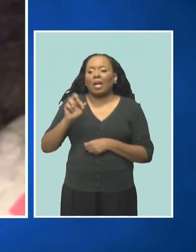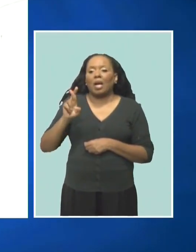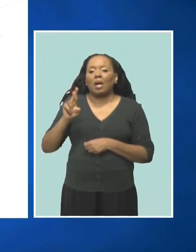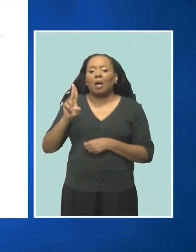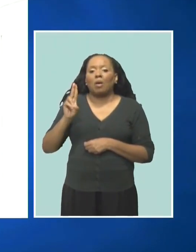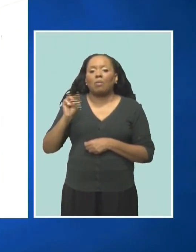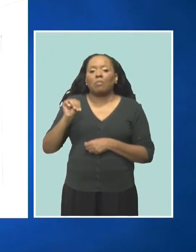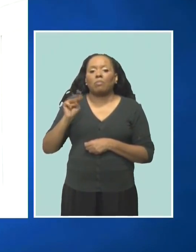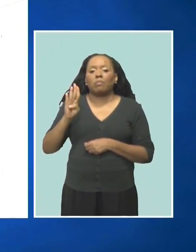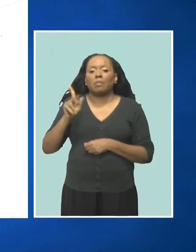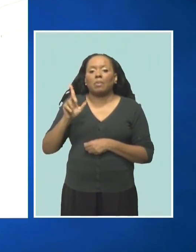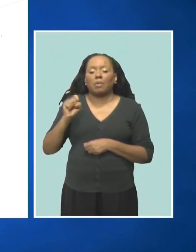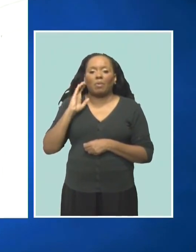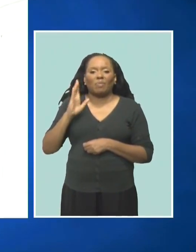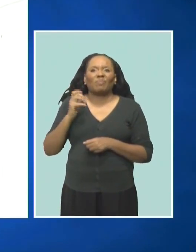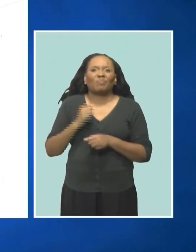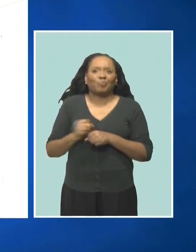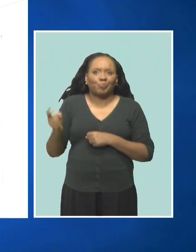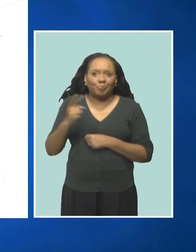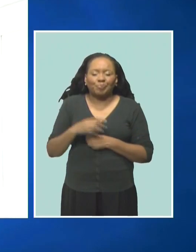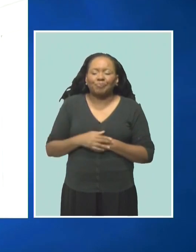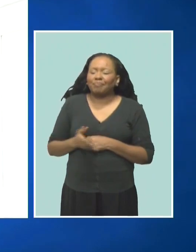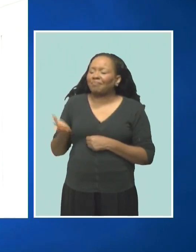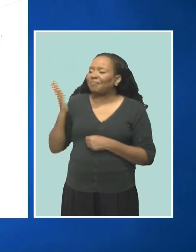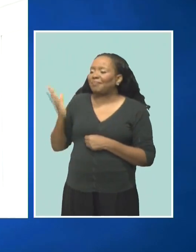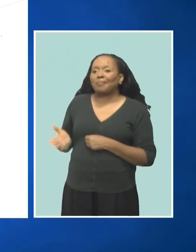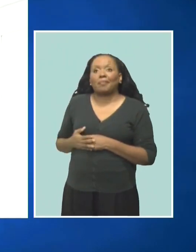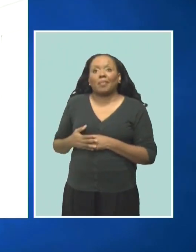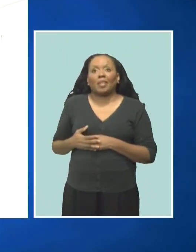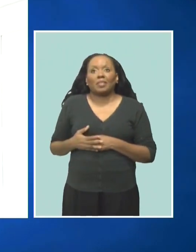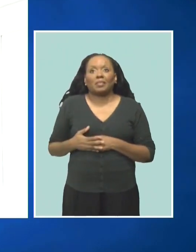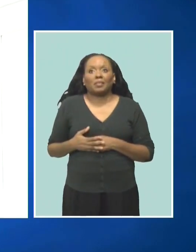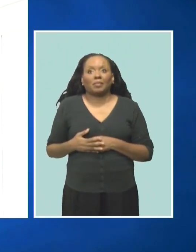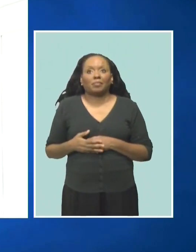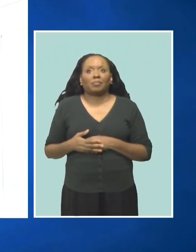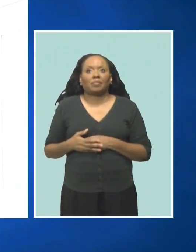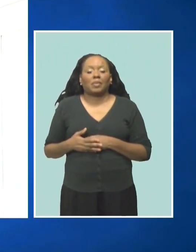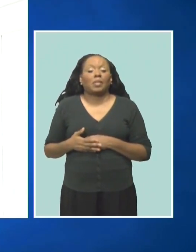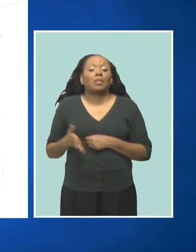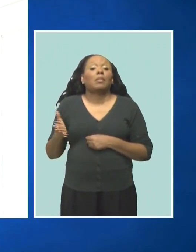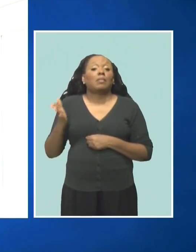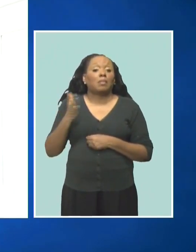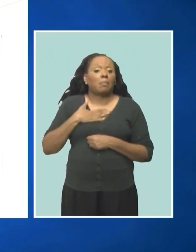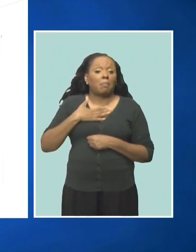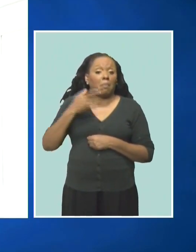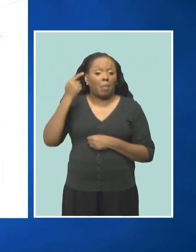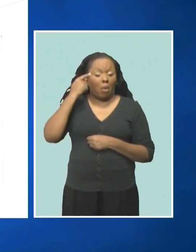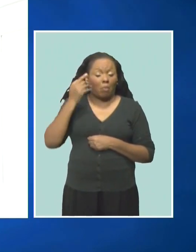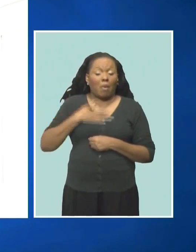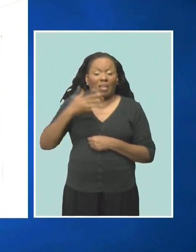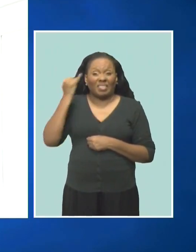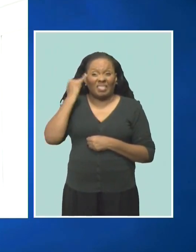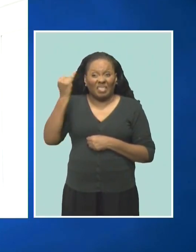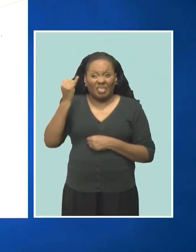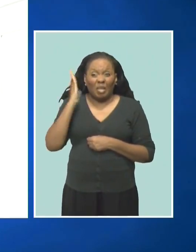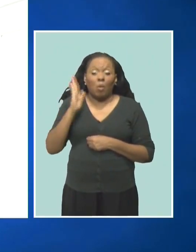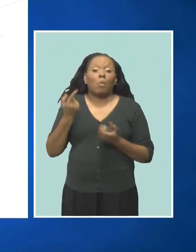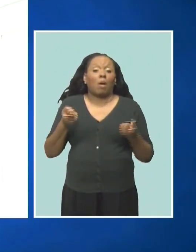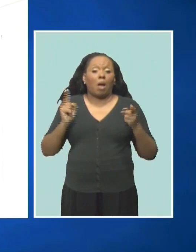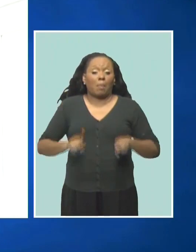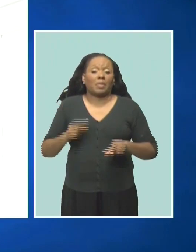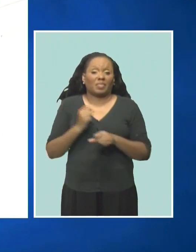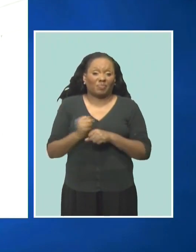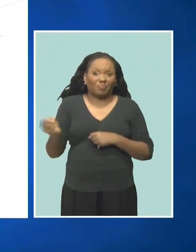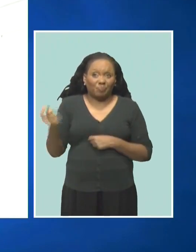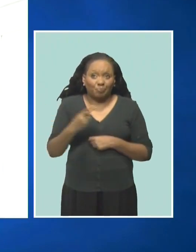over. Party Monarch for 2025, in my books, will be happening. So we're going to be